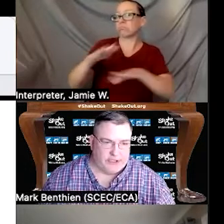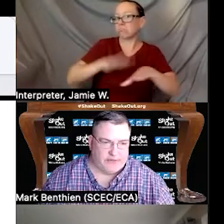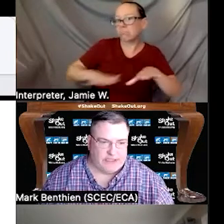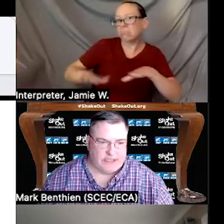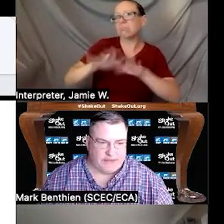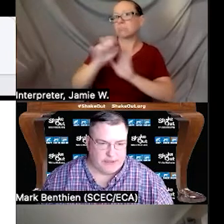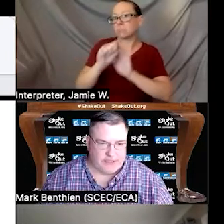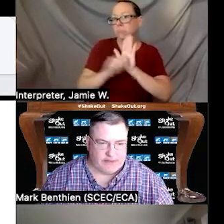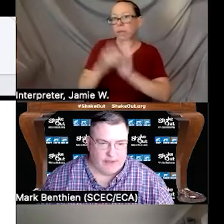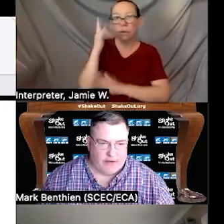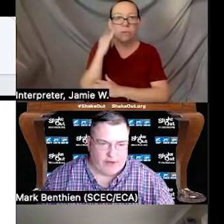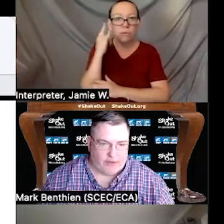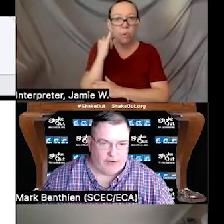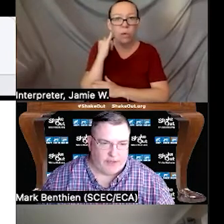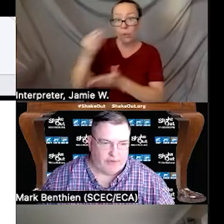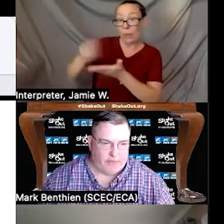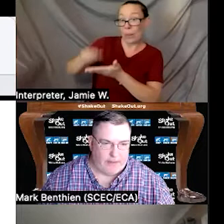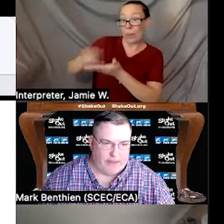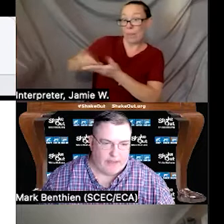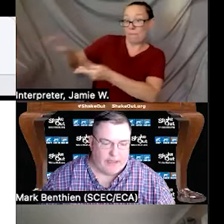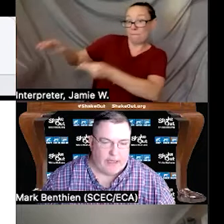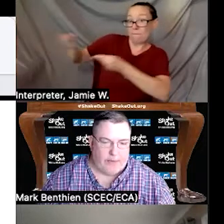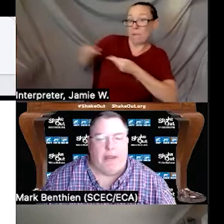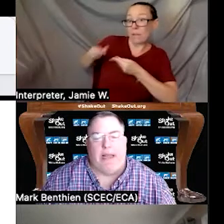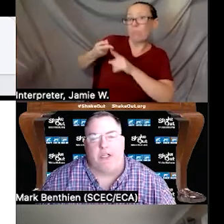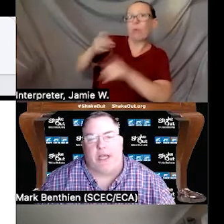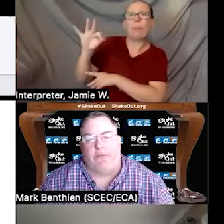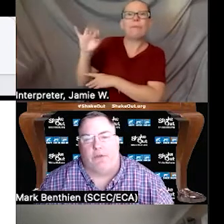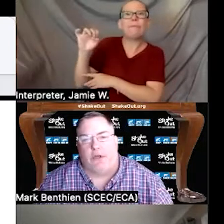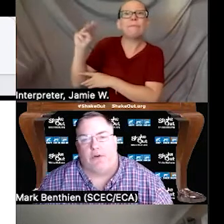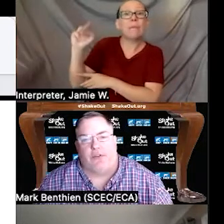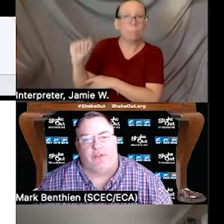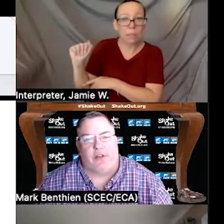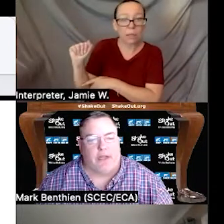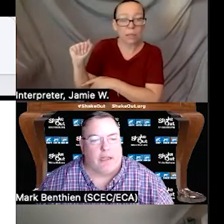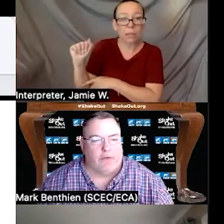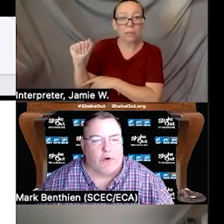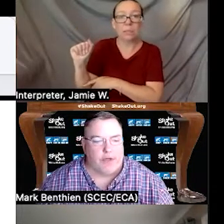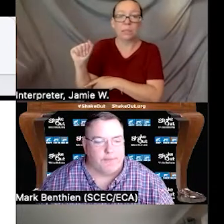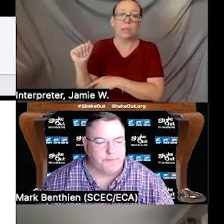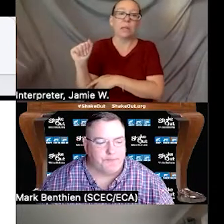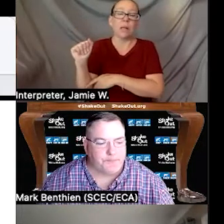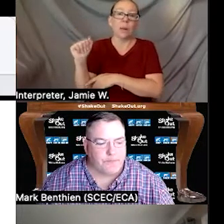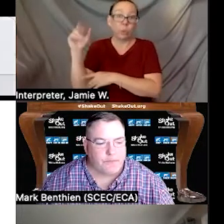Emergency Services using federal funding from FEMA. They were managed out of the University of Southern